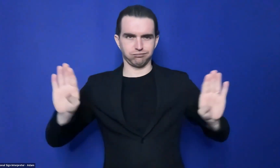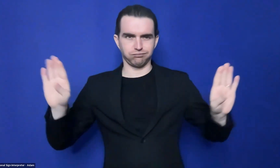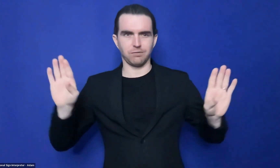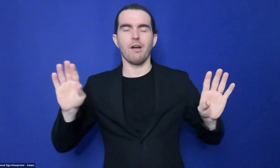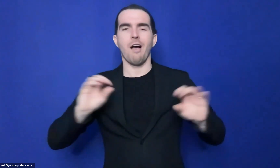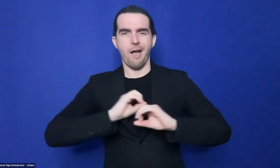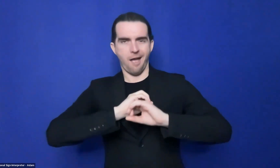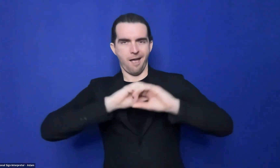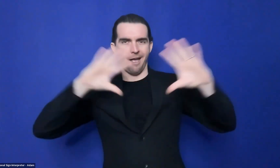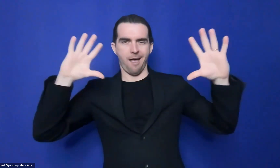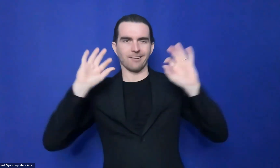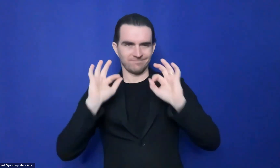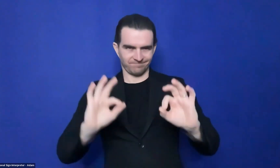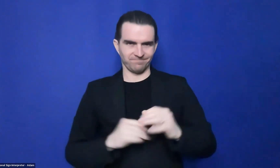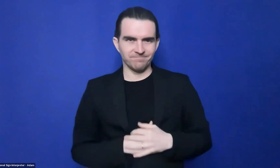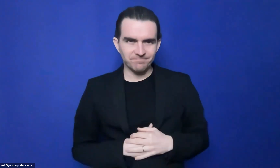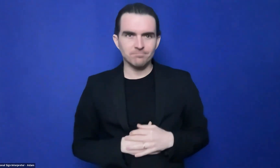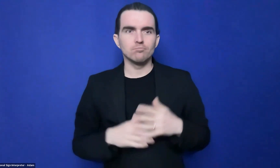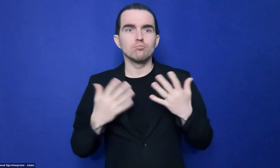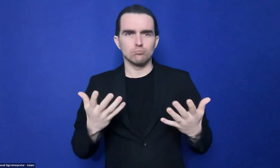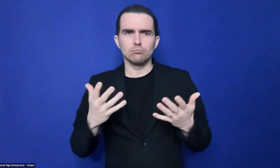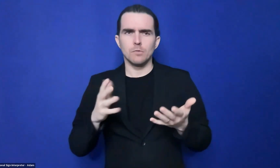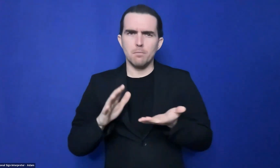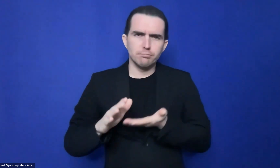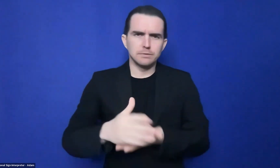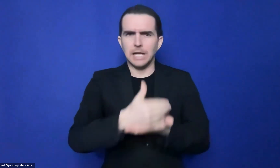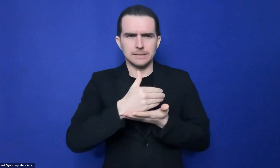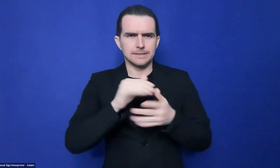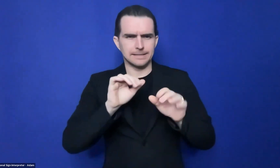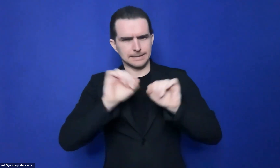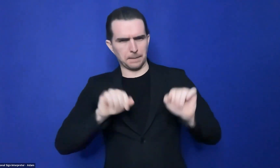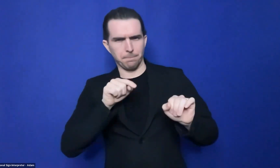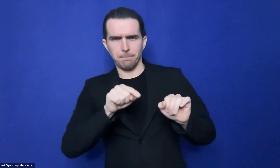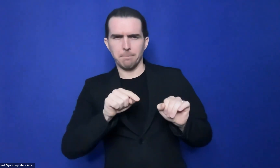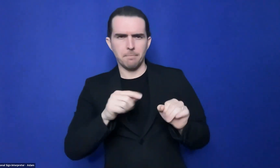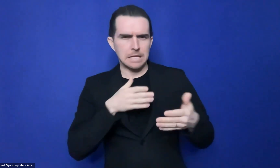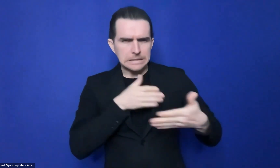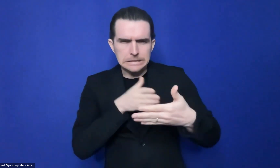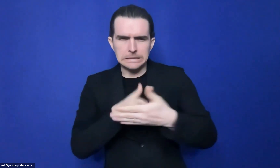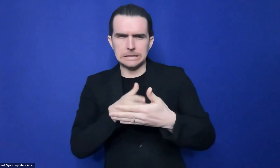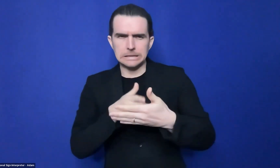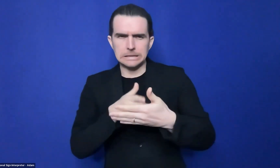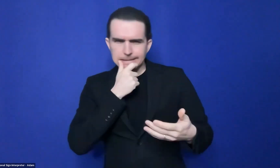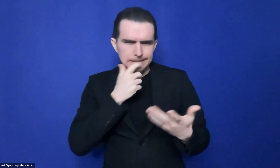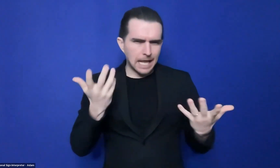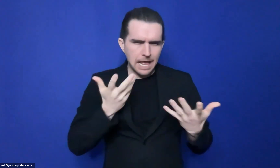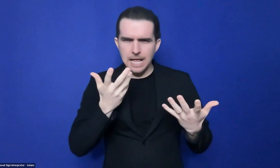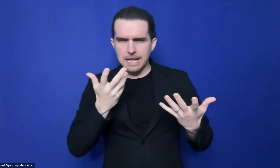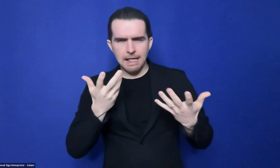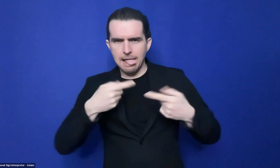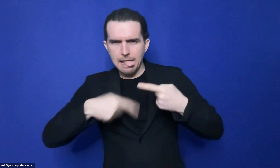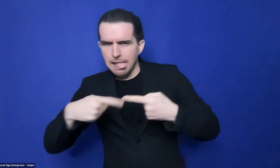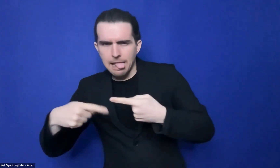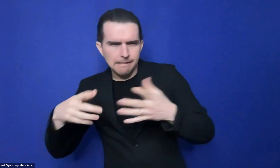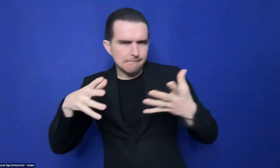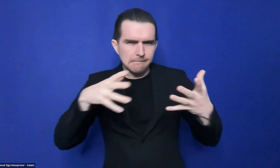trying to address some of the gaps and the challenges highlighted by Ms. Achayo.